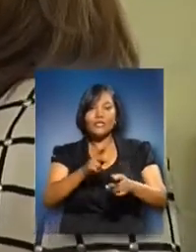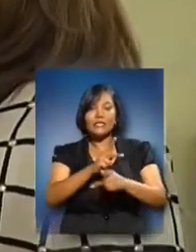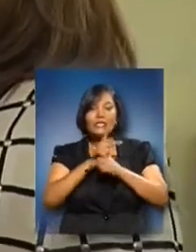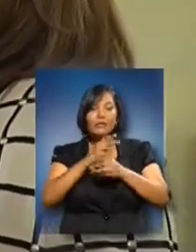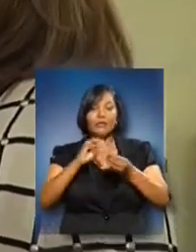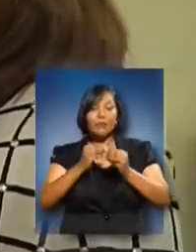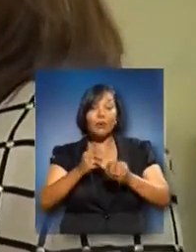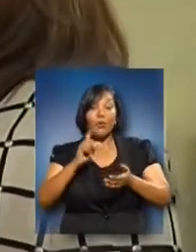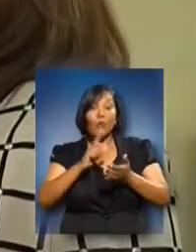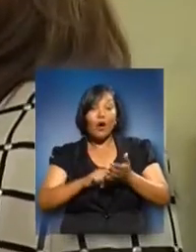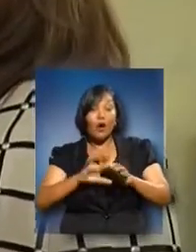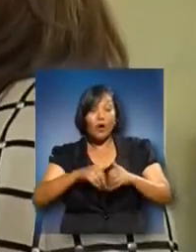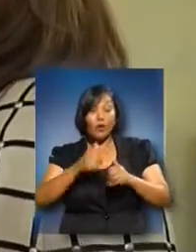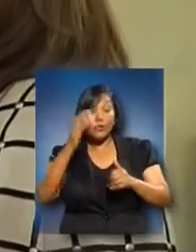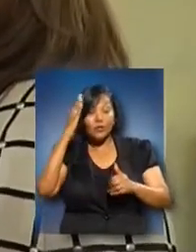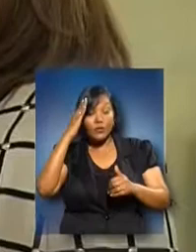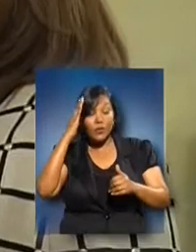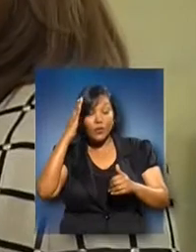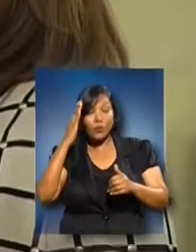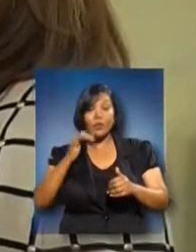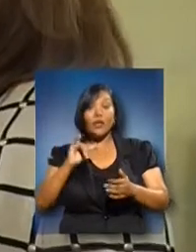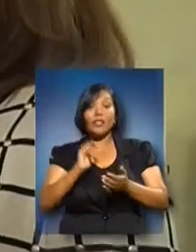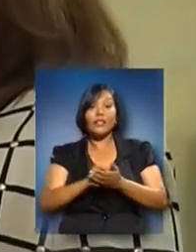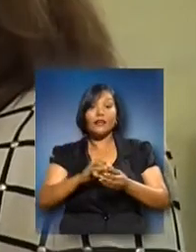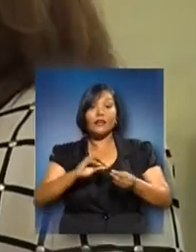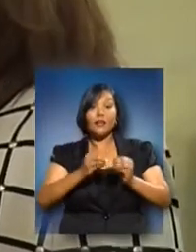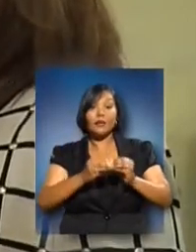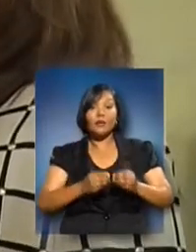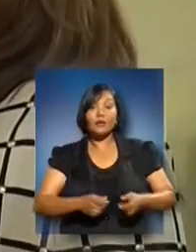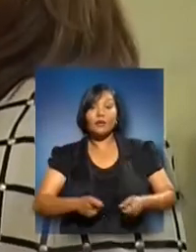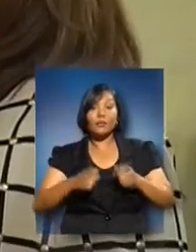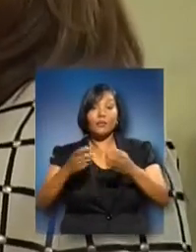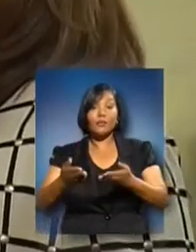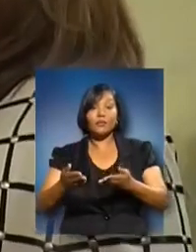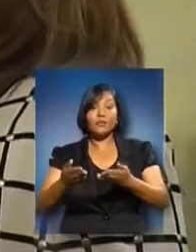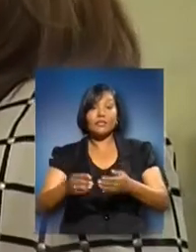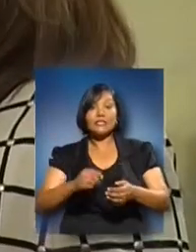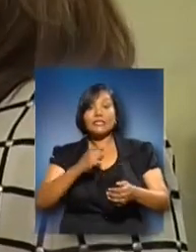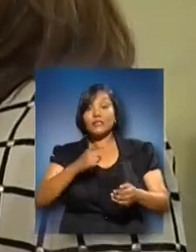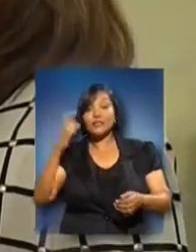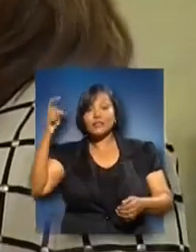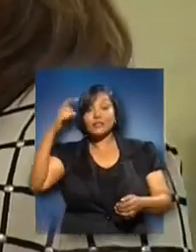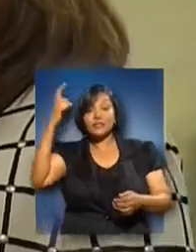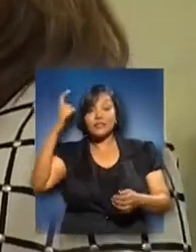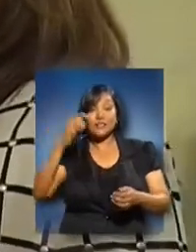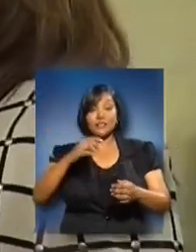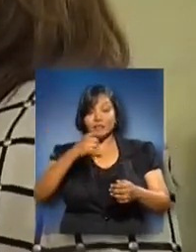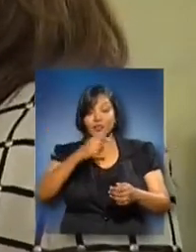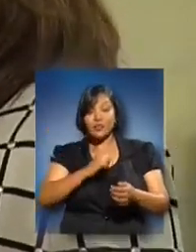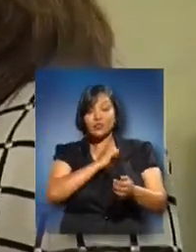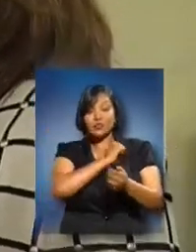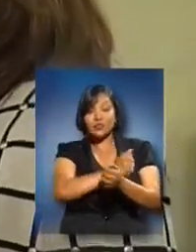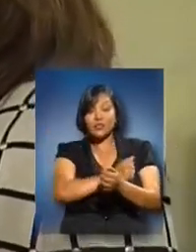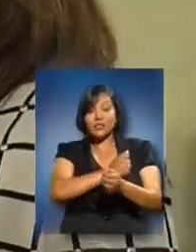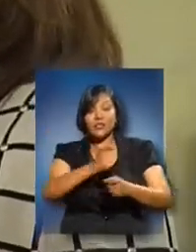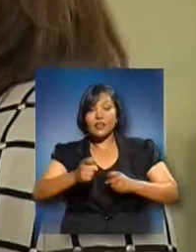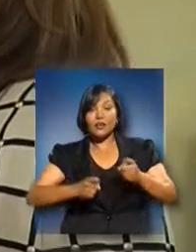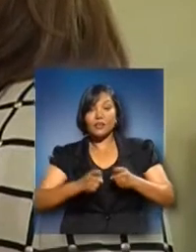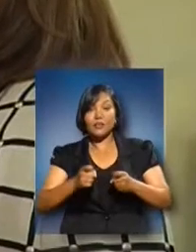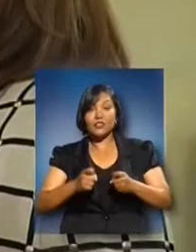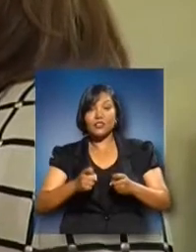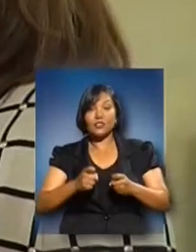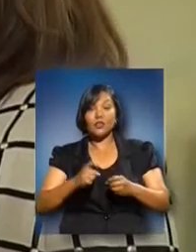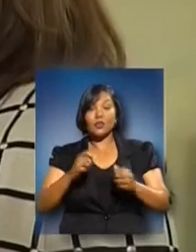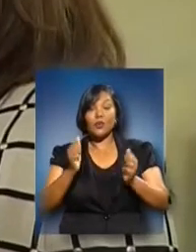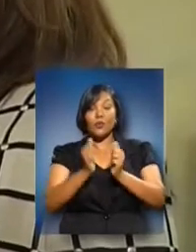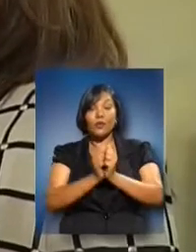what other indicators do you use to measure the broadening or strengthening of competition as